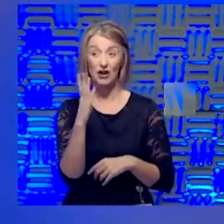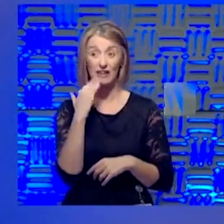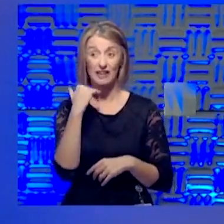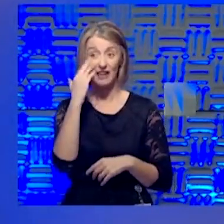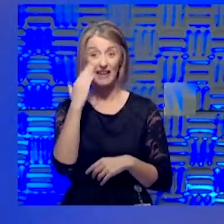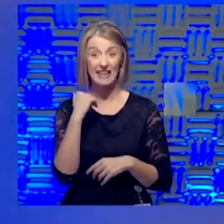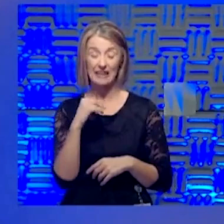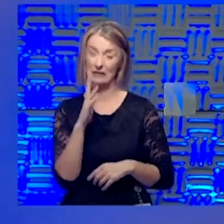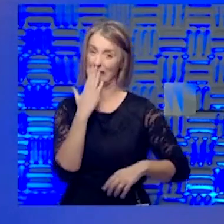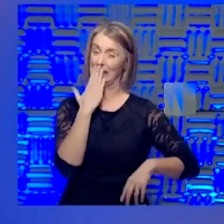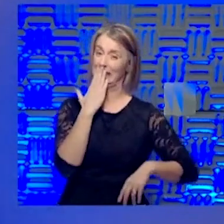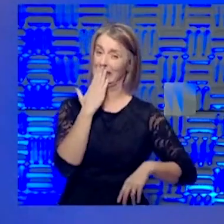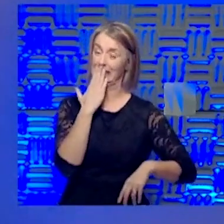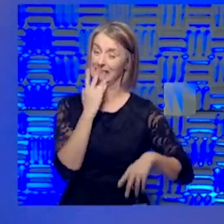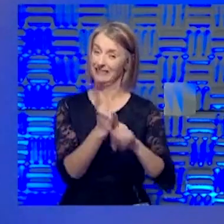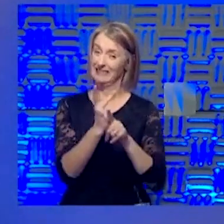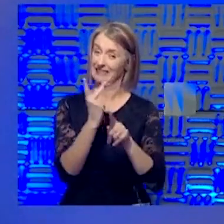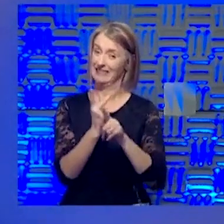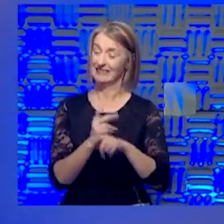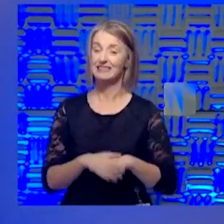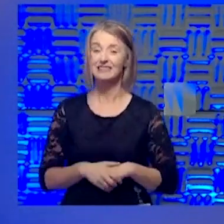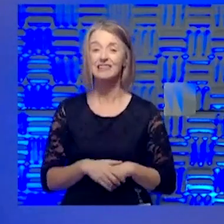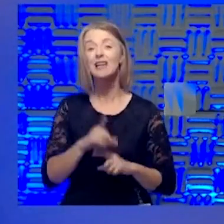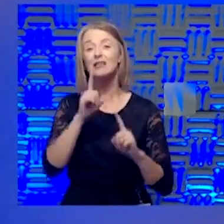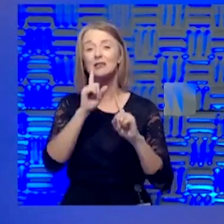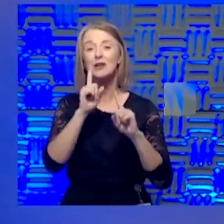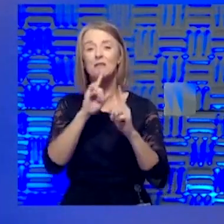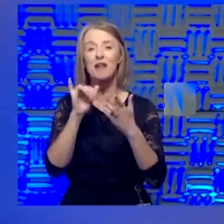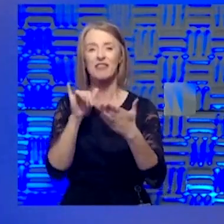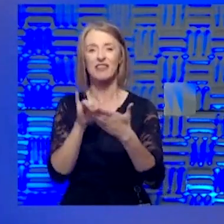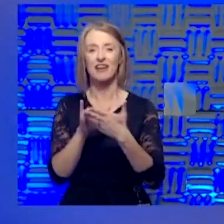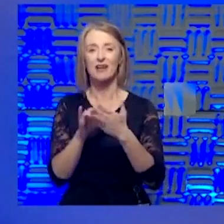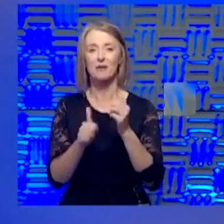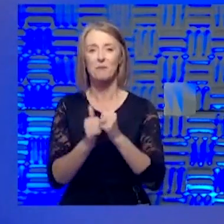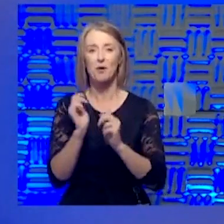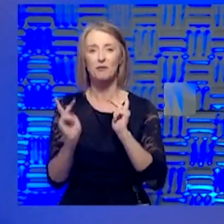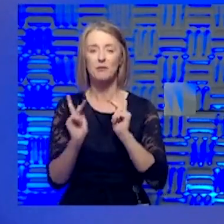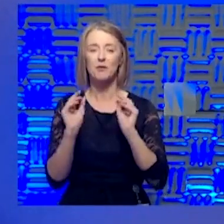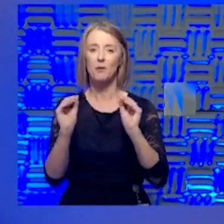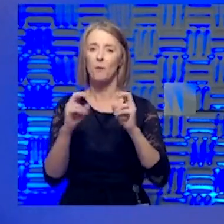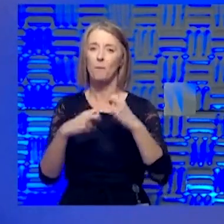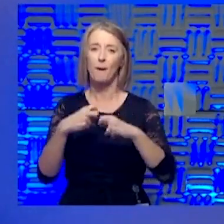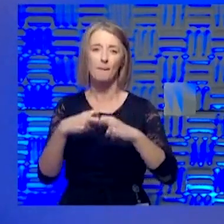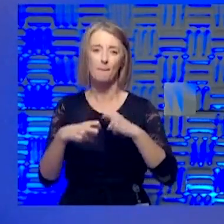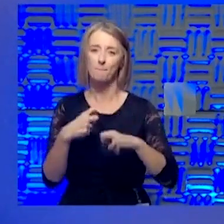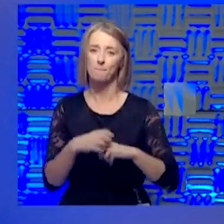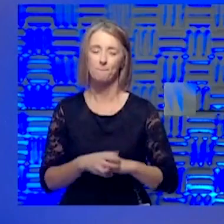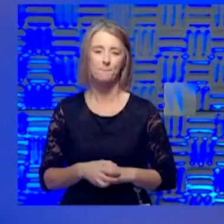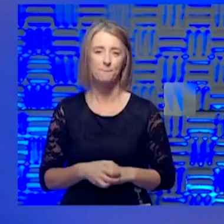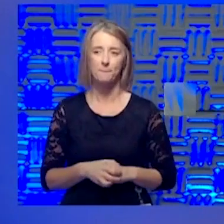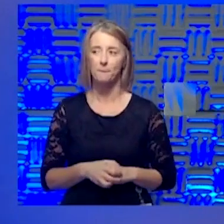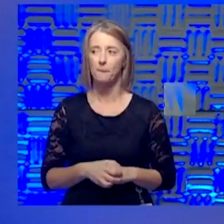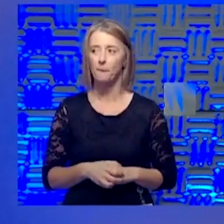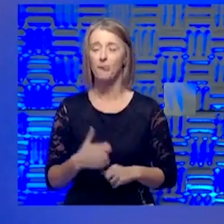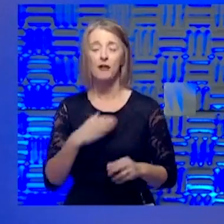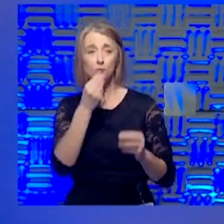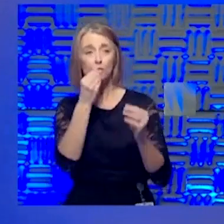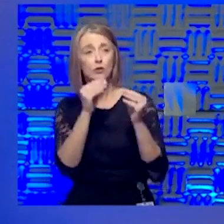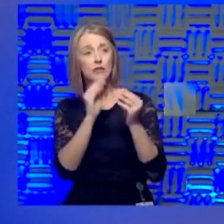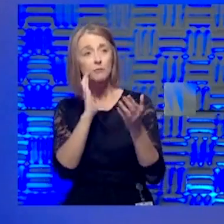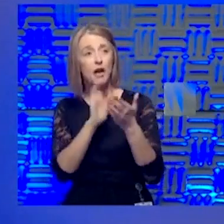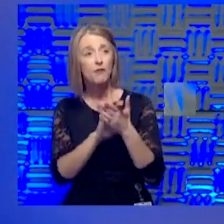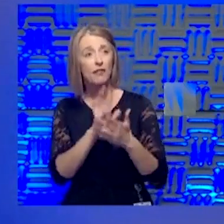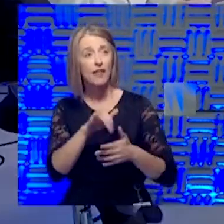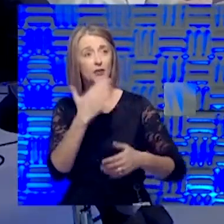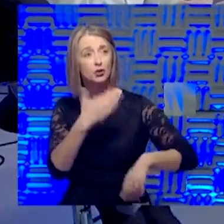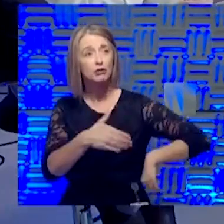licking lately? So I think just talking about that, and most people don't have a problem with that. Again, the I main. kiss my wife. The and main I think point. that's a